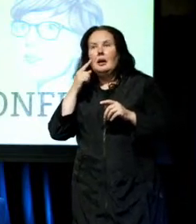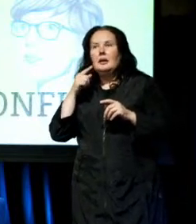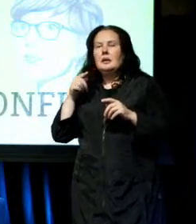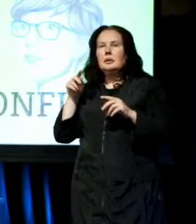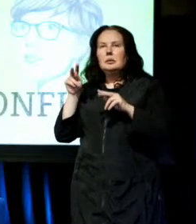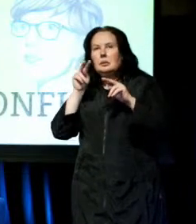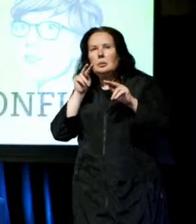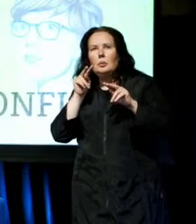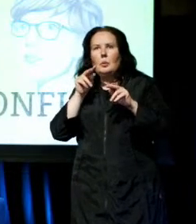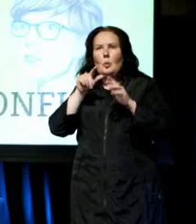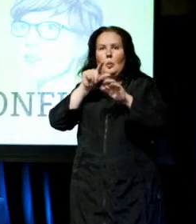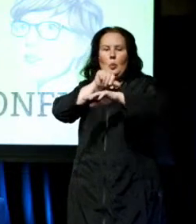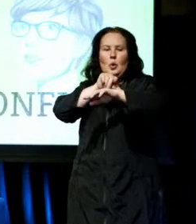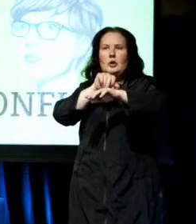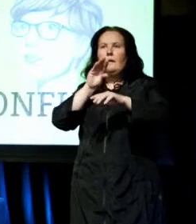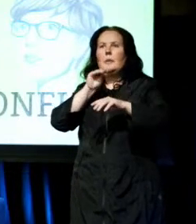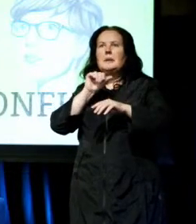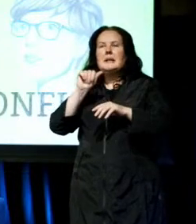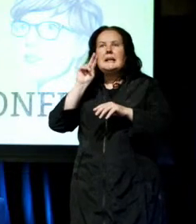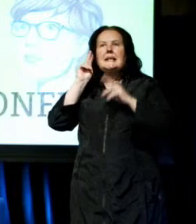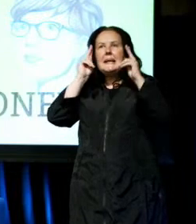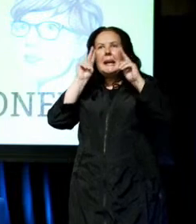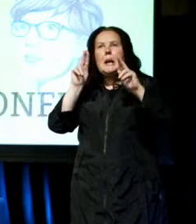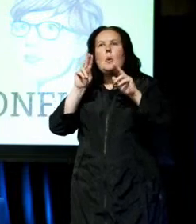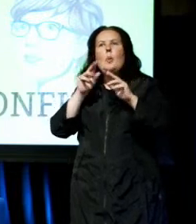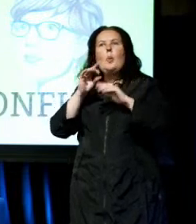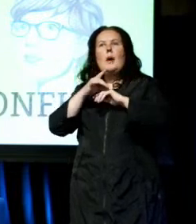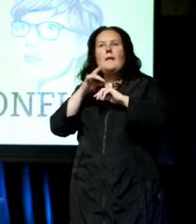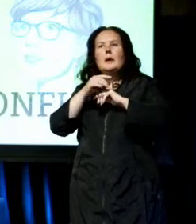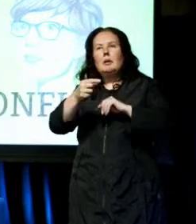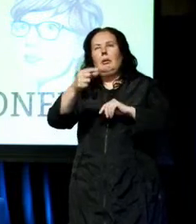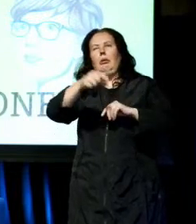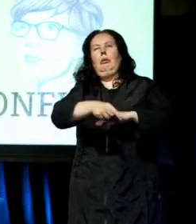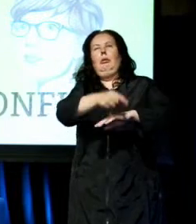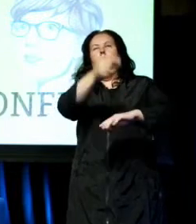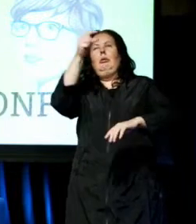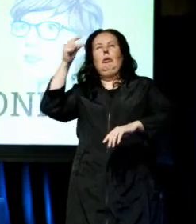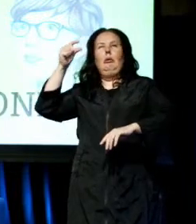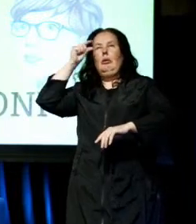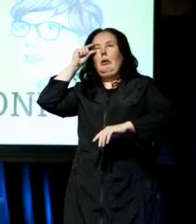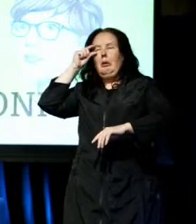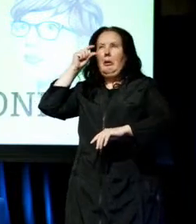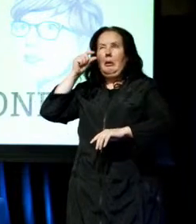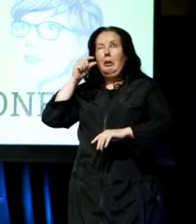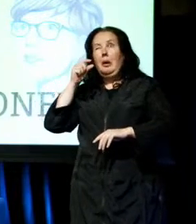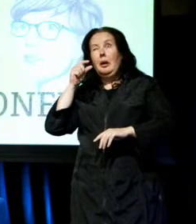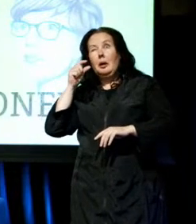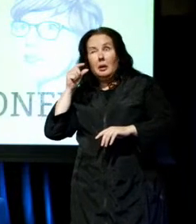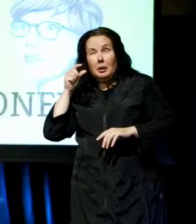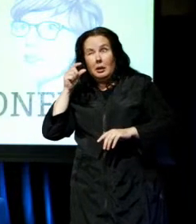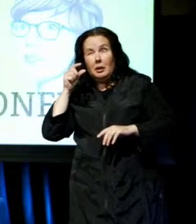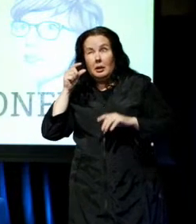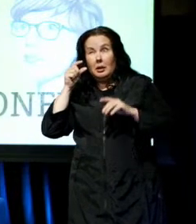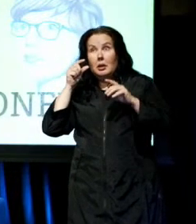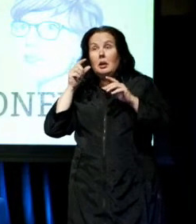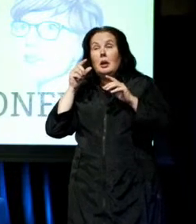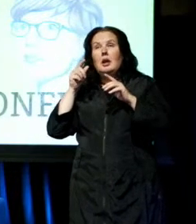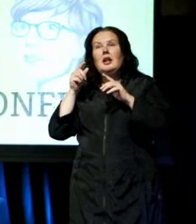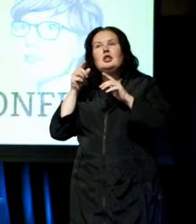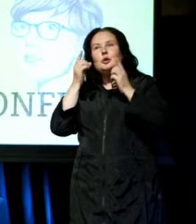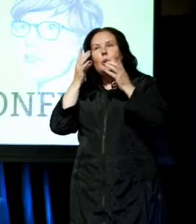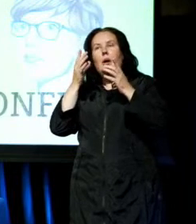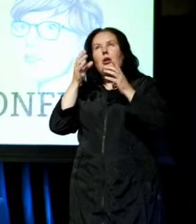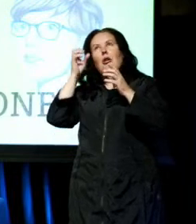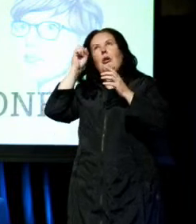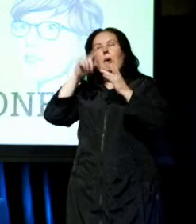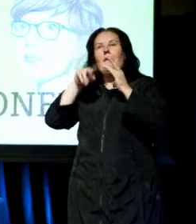dead wife into the socket, and then the tick of it is reminiscent of the twitch. And then, and Tim Winton was